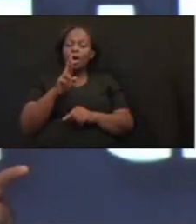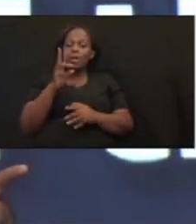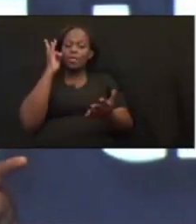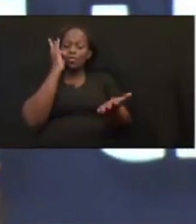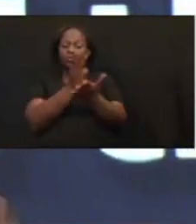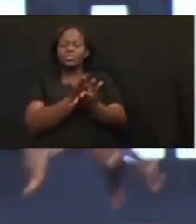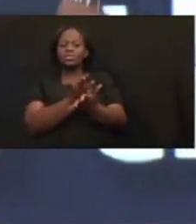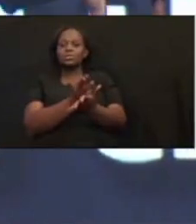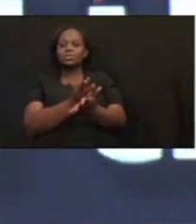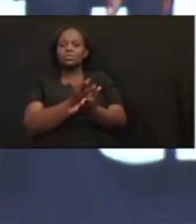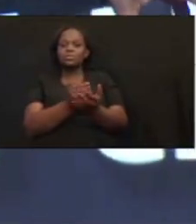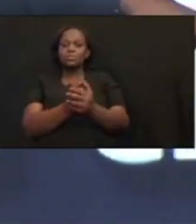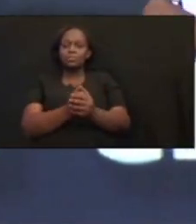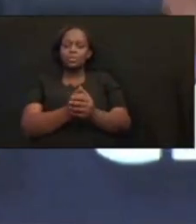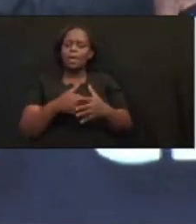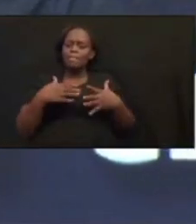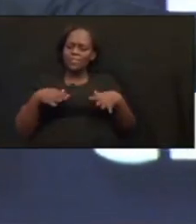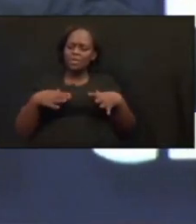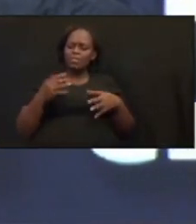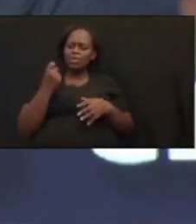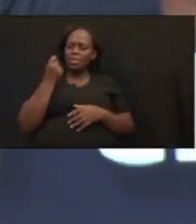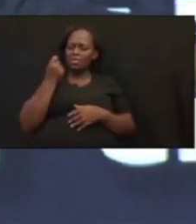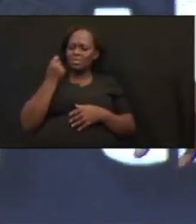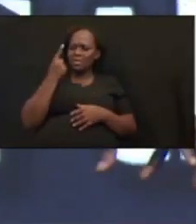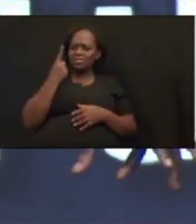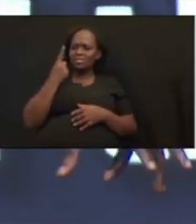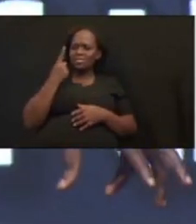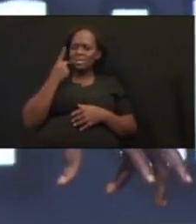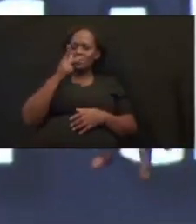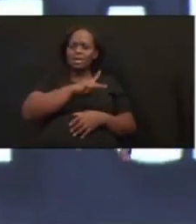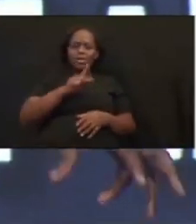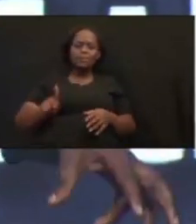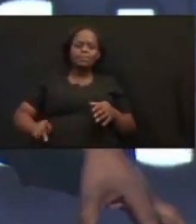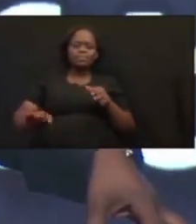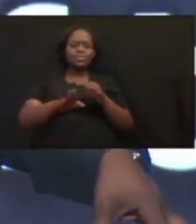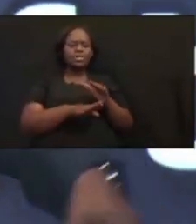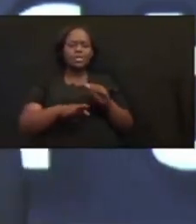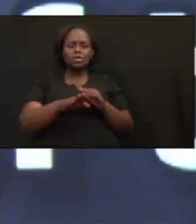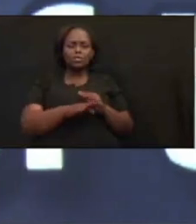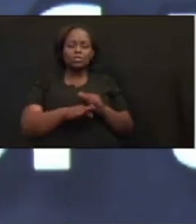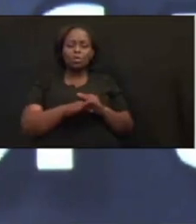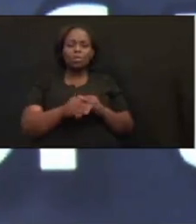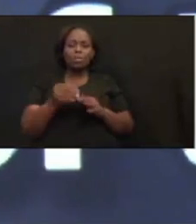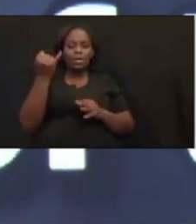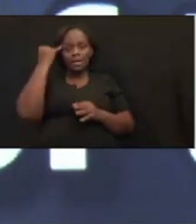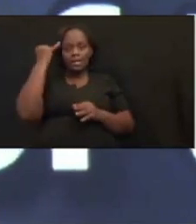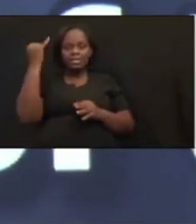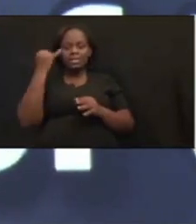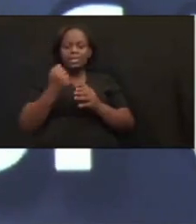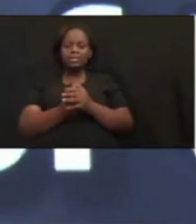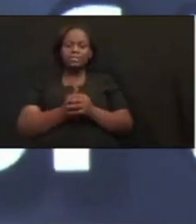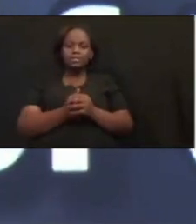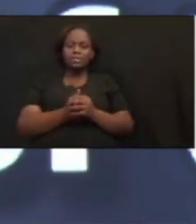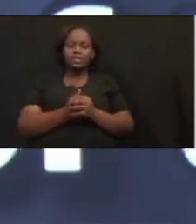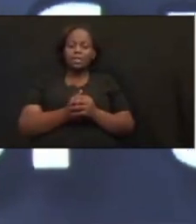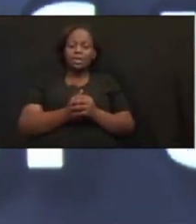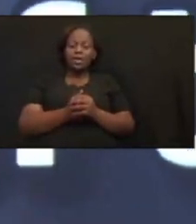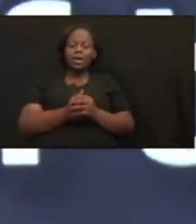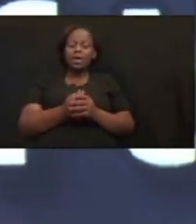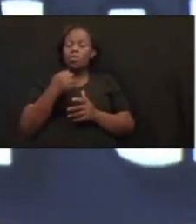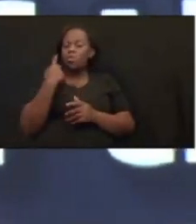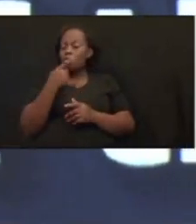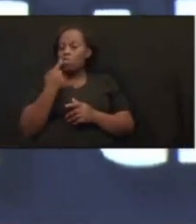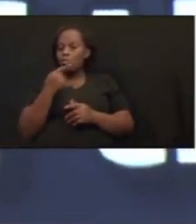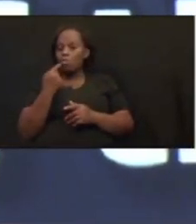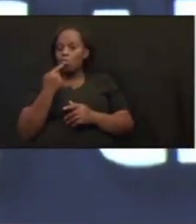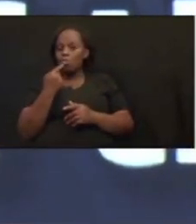Unfortunately, those who understand this kingdom come concept are terrorists and people who operate in the dark world. Do you know?